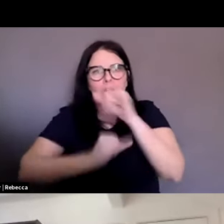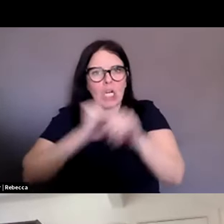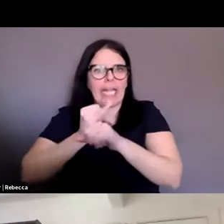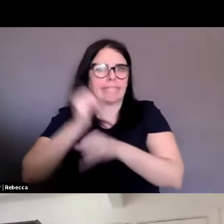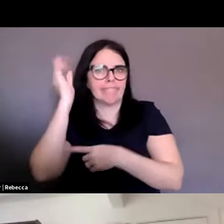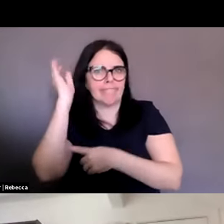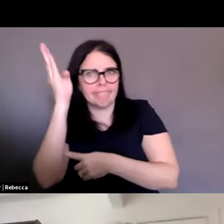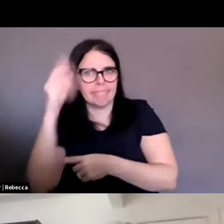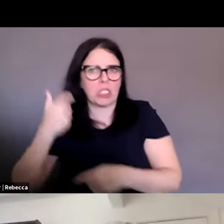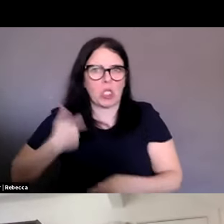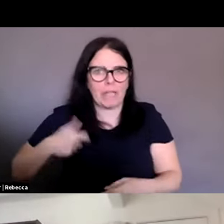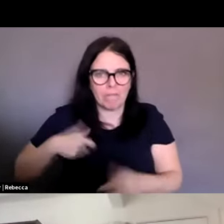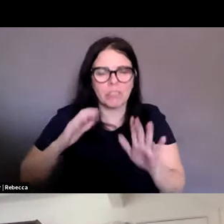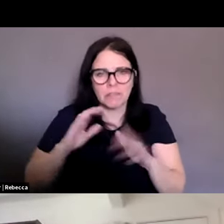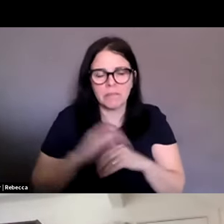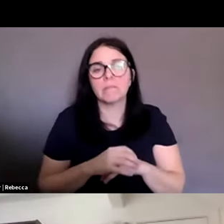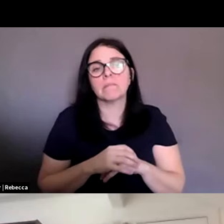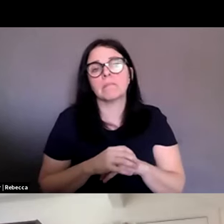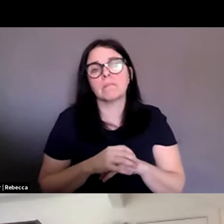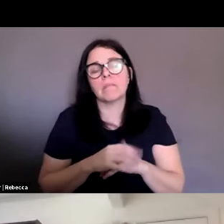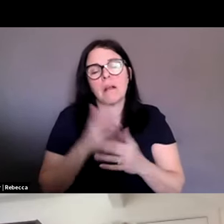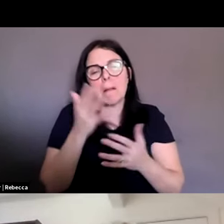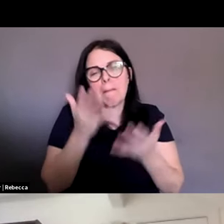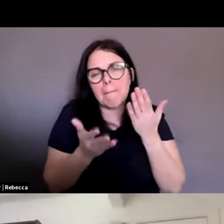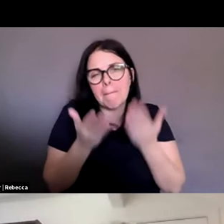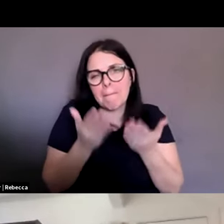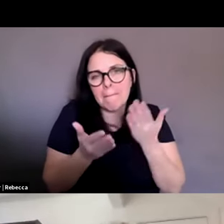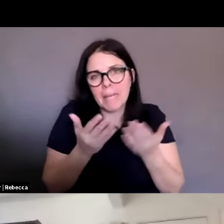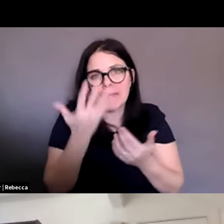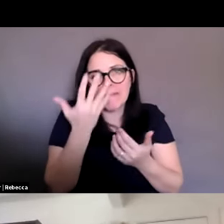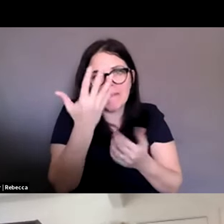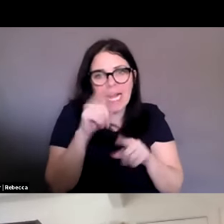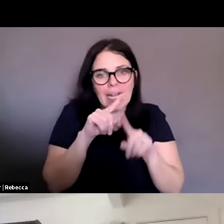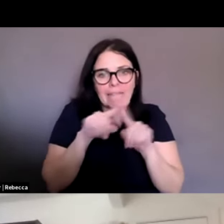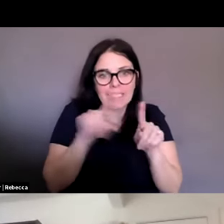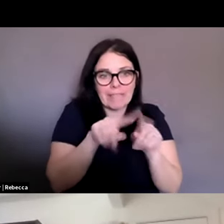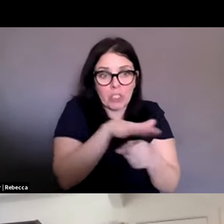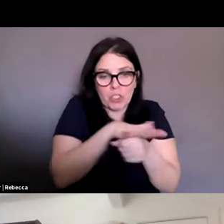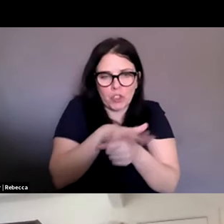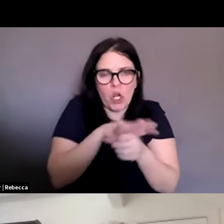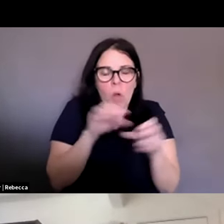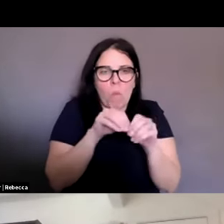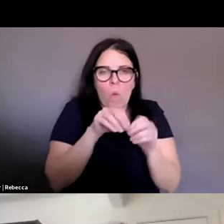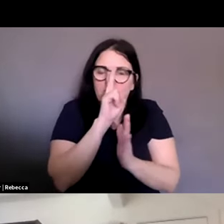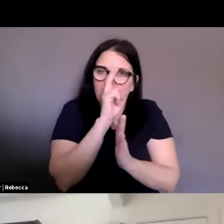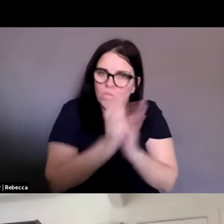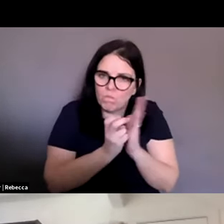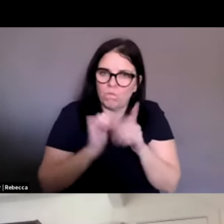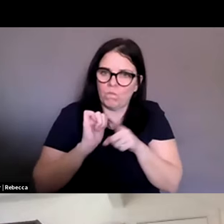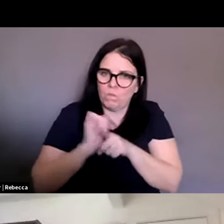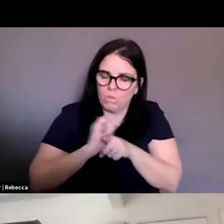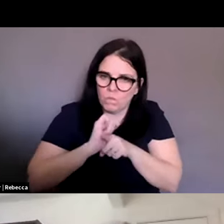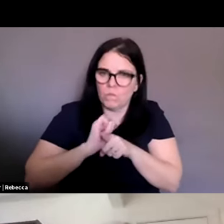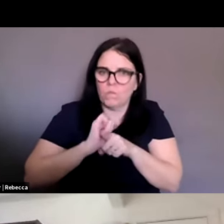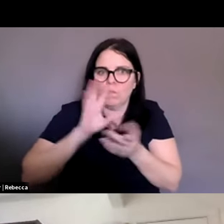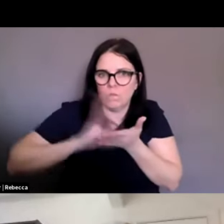there are maybe five different jurisdictions that have done more intense implementation